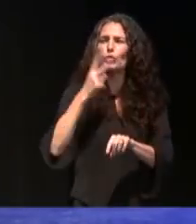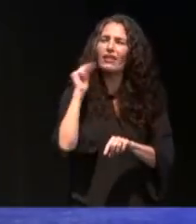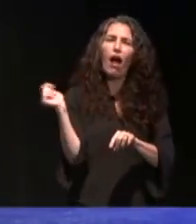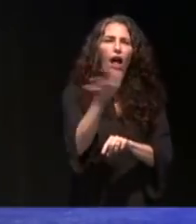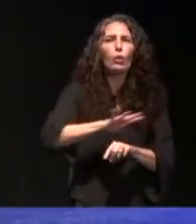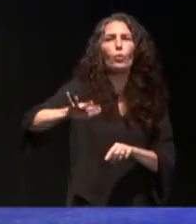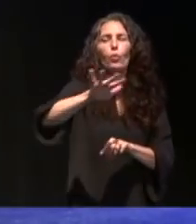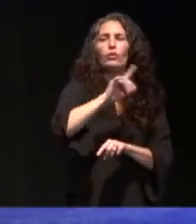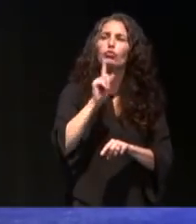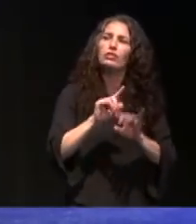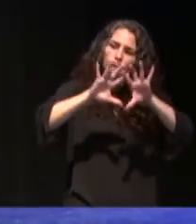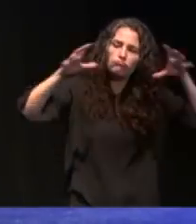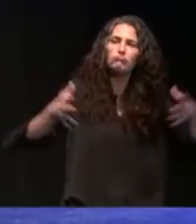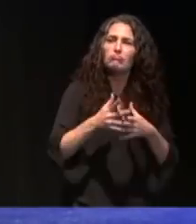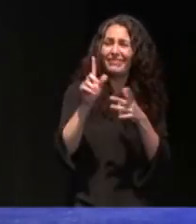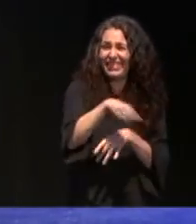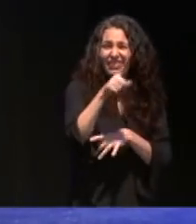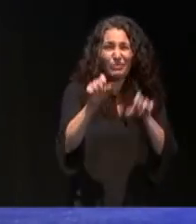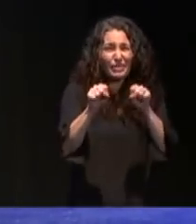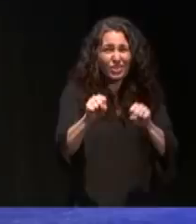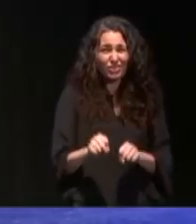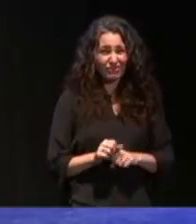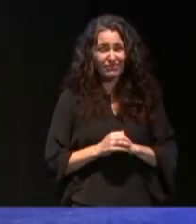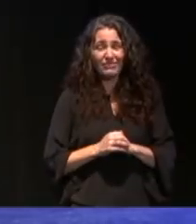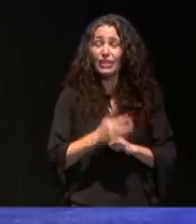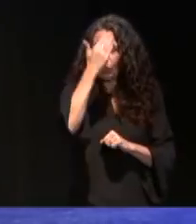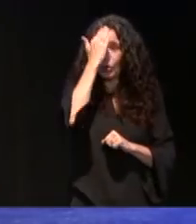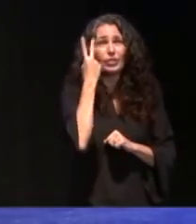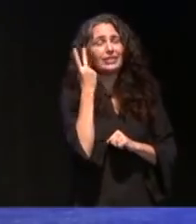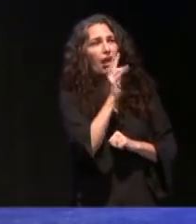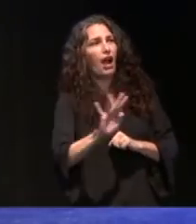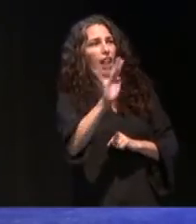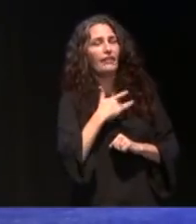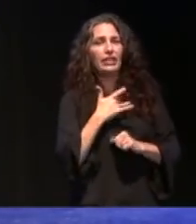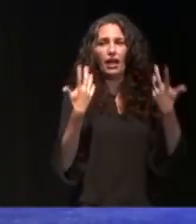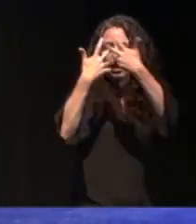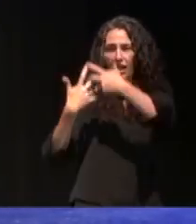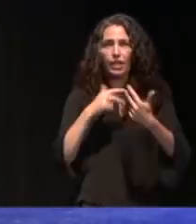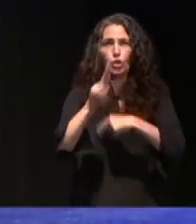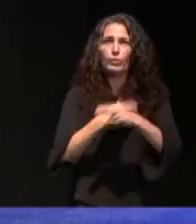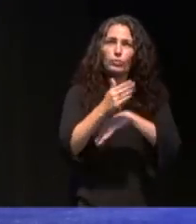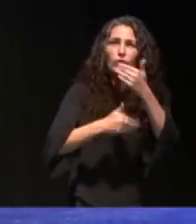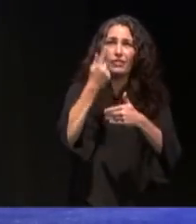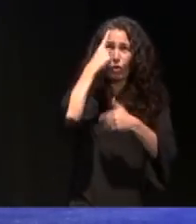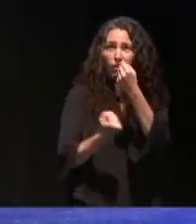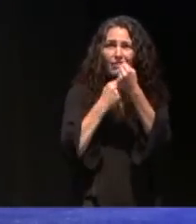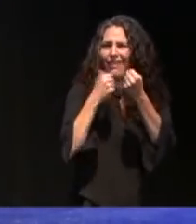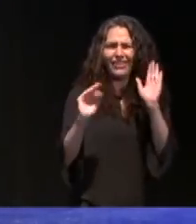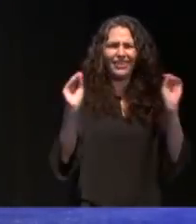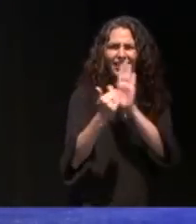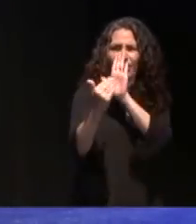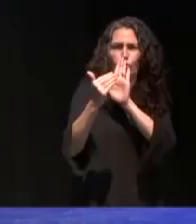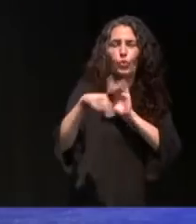all around you, you're in a field of infinite potential, infinite possibilities. You begin to see and feel that the universe is progressive and is for you and there's nothing against